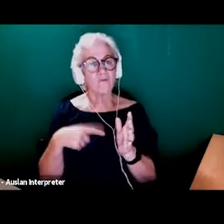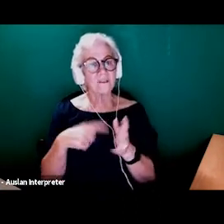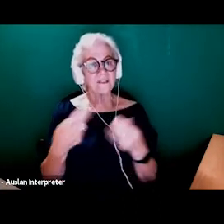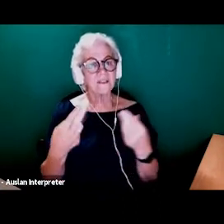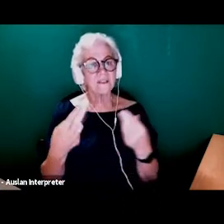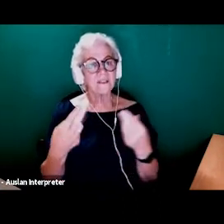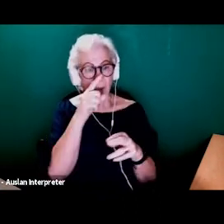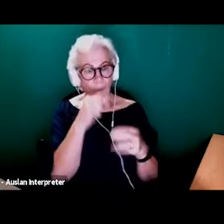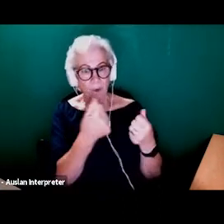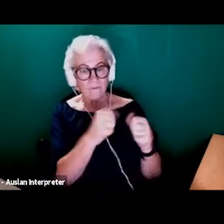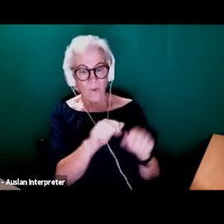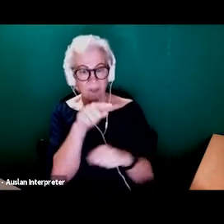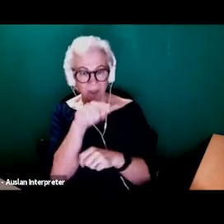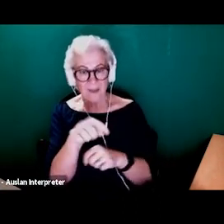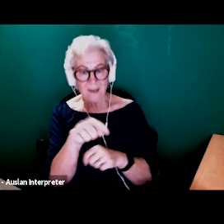terms of this